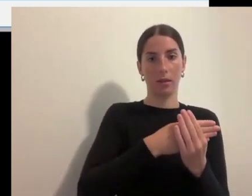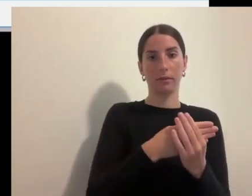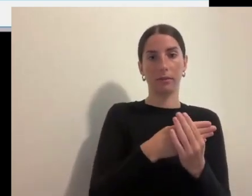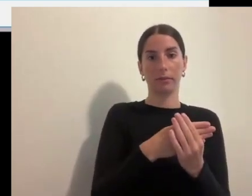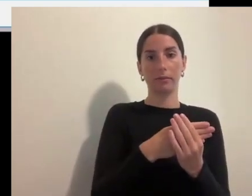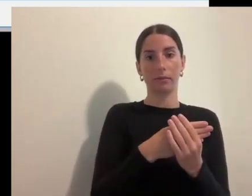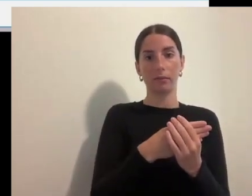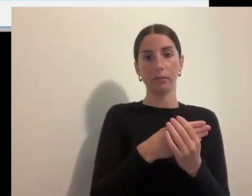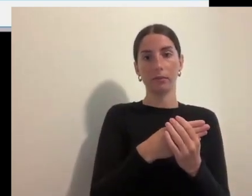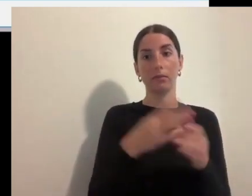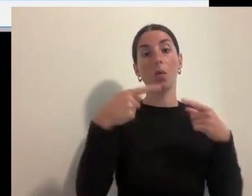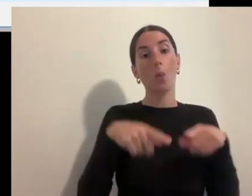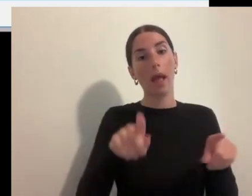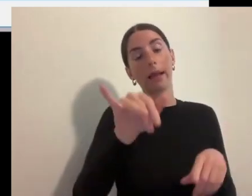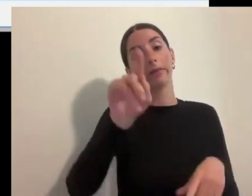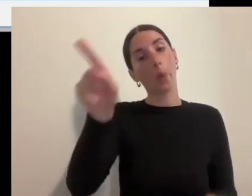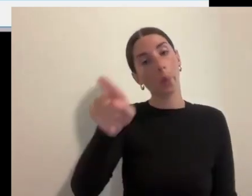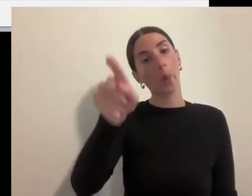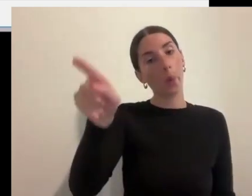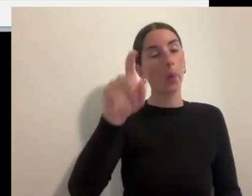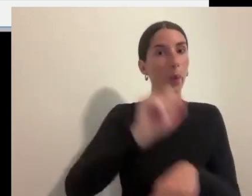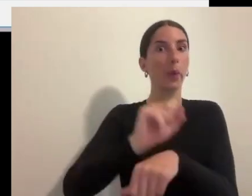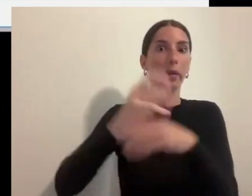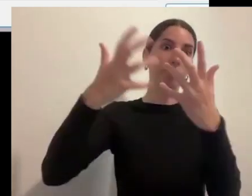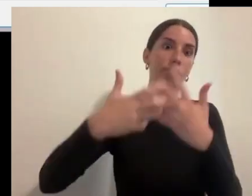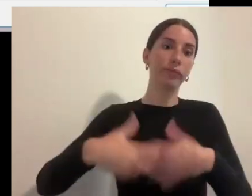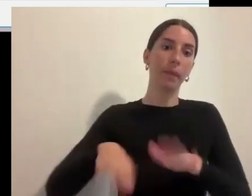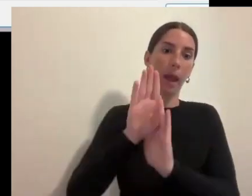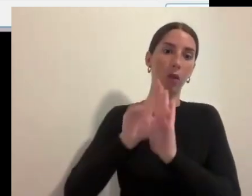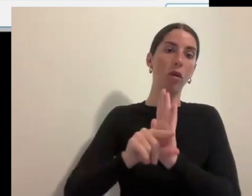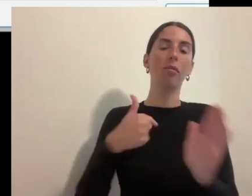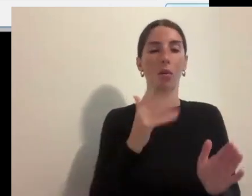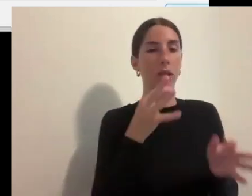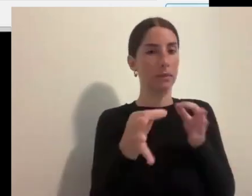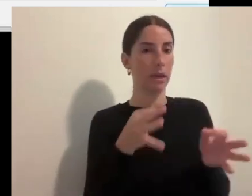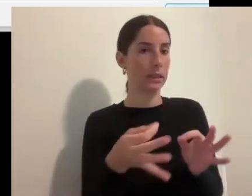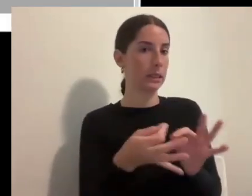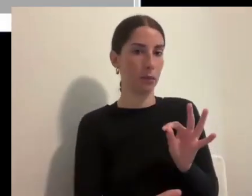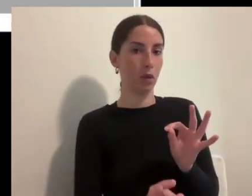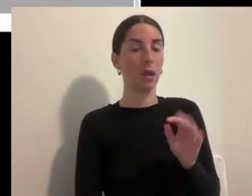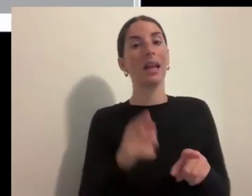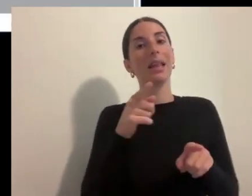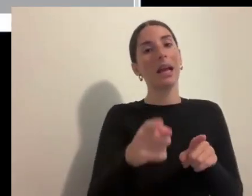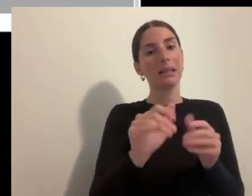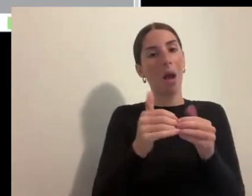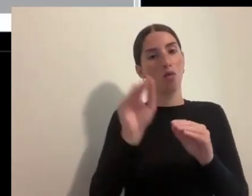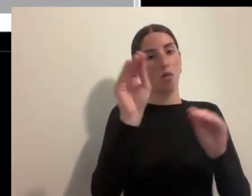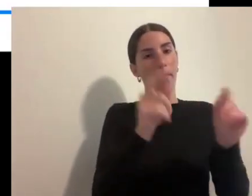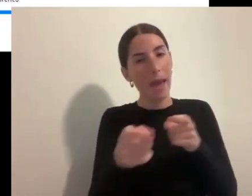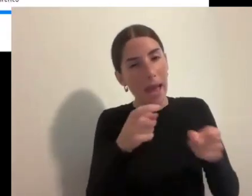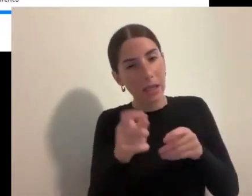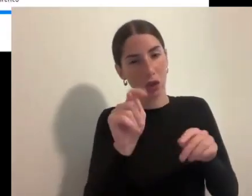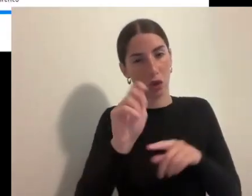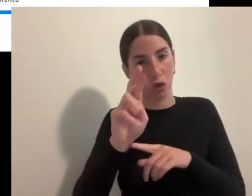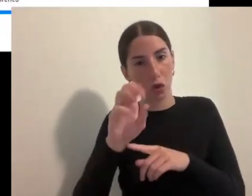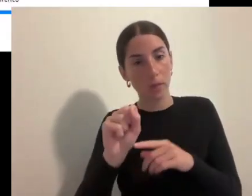And while that is working in the background, I'll explain simply that this is a way to manage your terms beyond